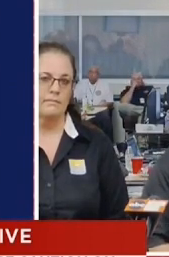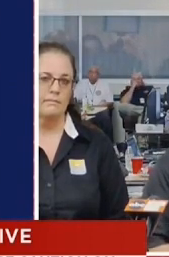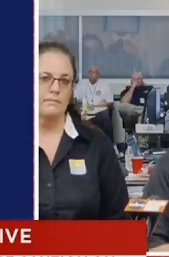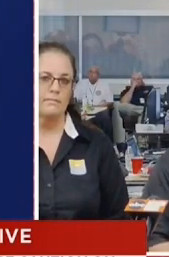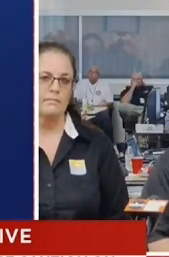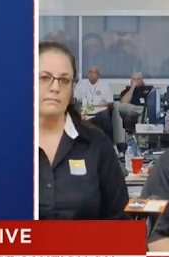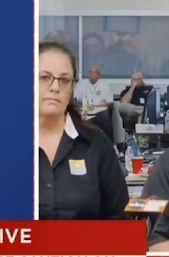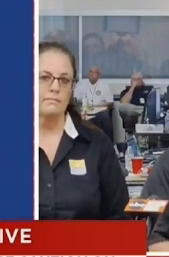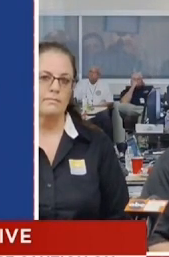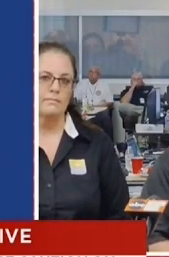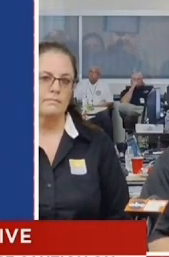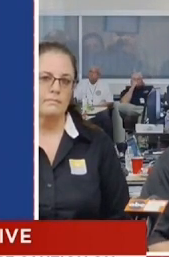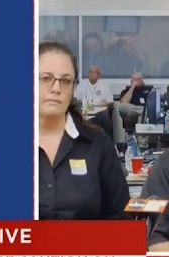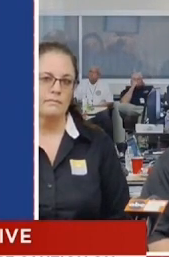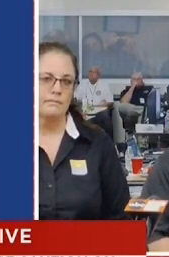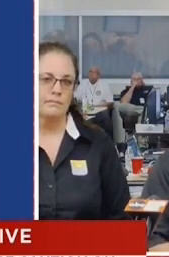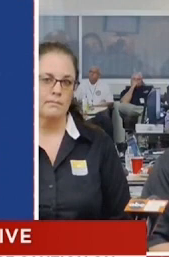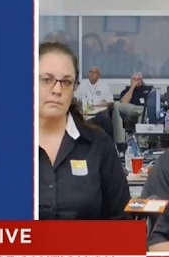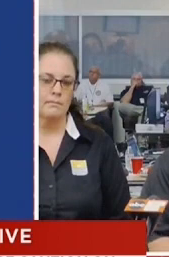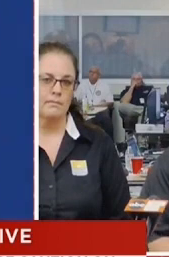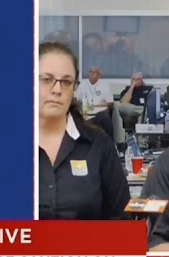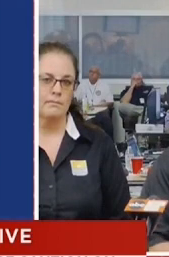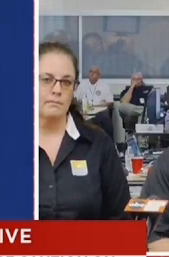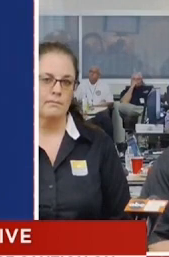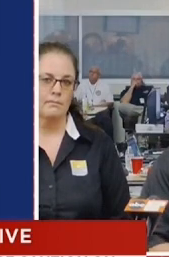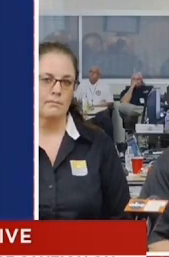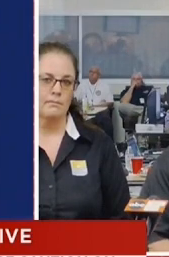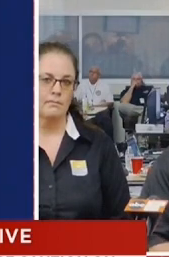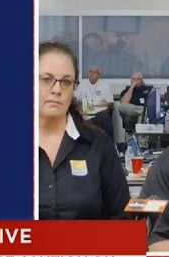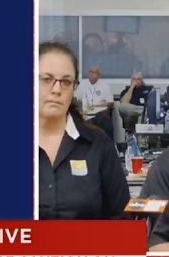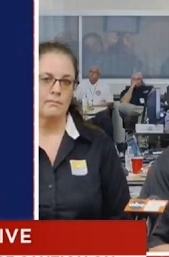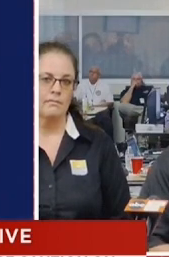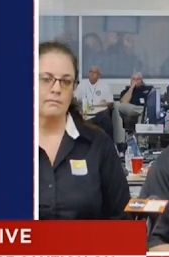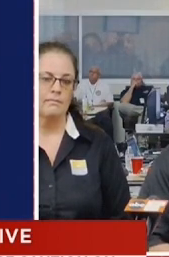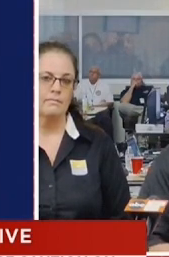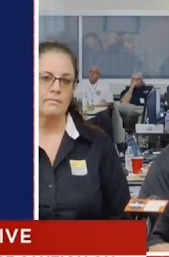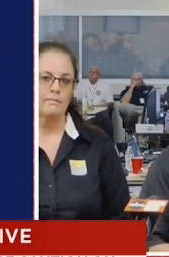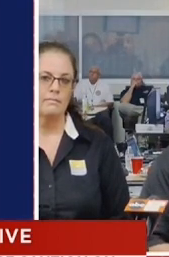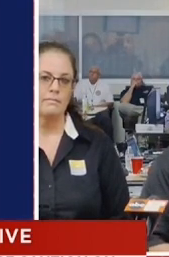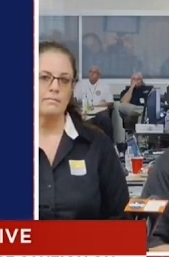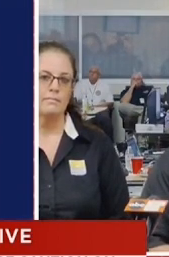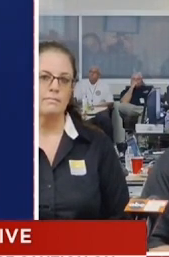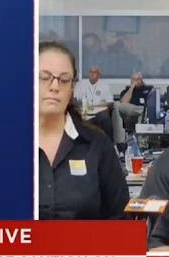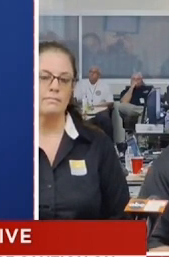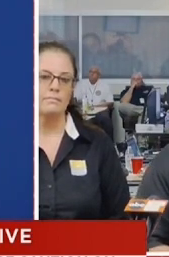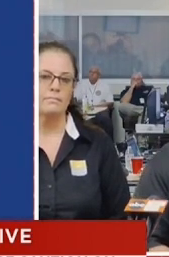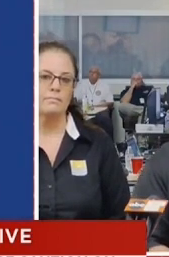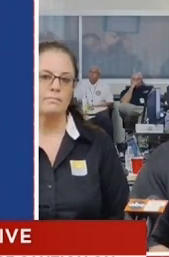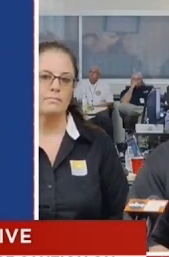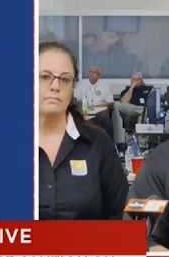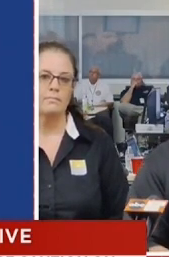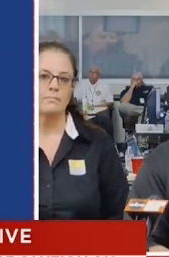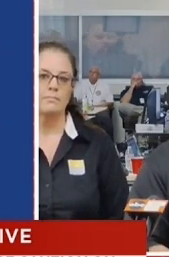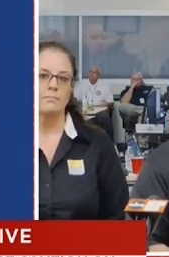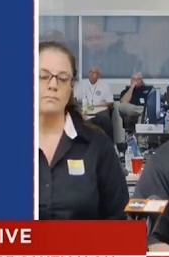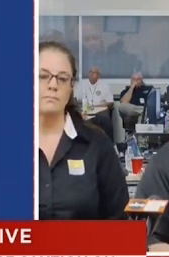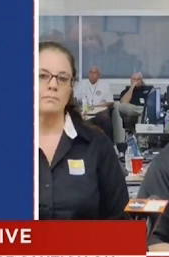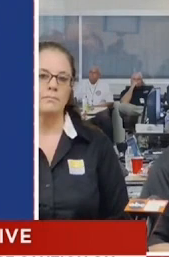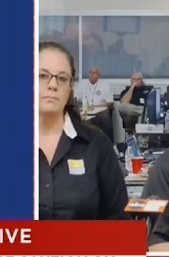storm-related questions. 911 must be kept open for emergency service calls only. So we have our Citizens Information Lines